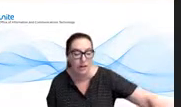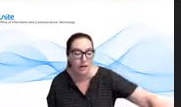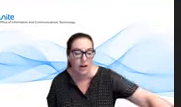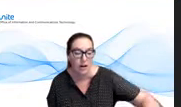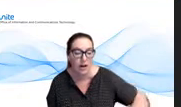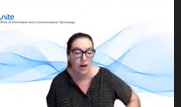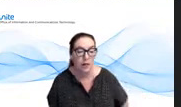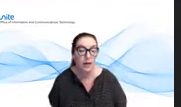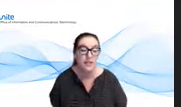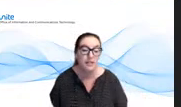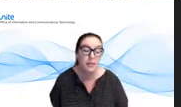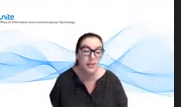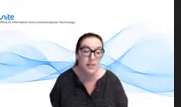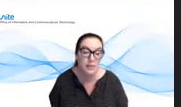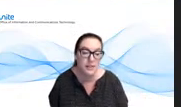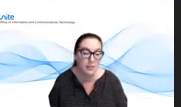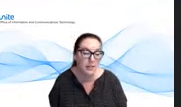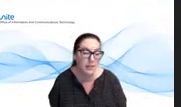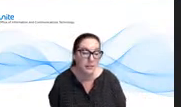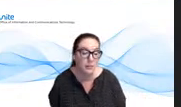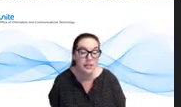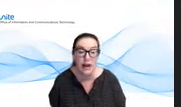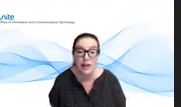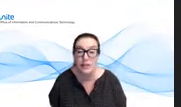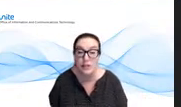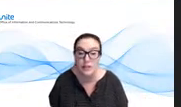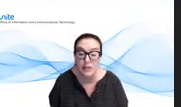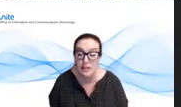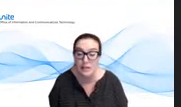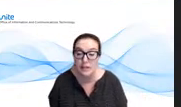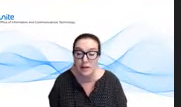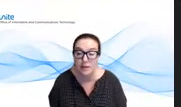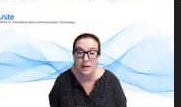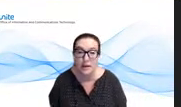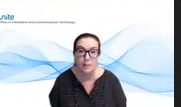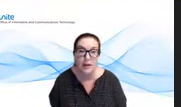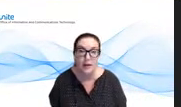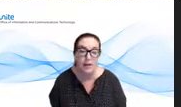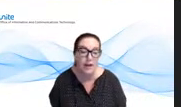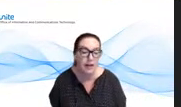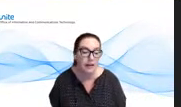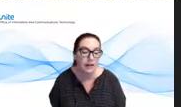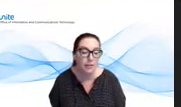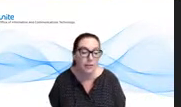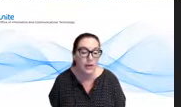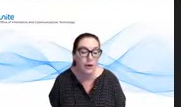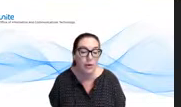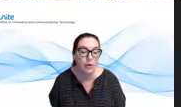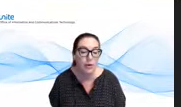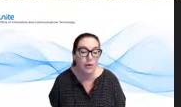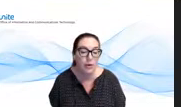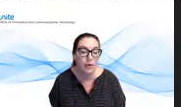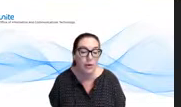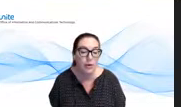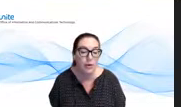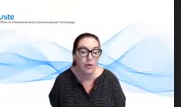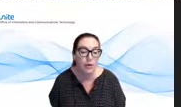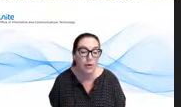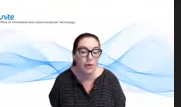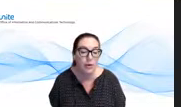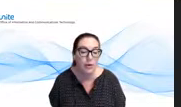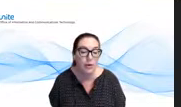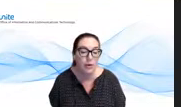UN Convention on the Rights of Persons with Disabilities was signed in 2007. But in reality, we know that our